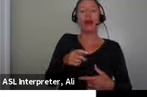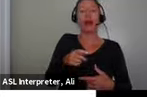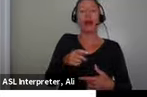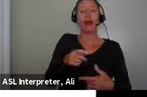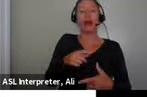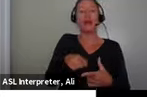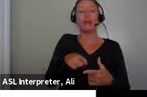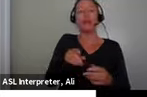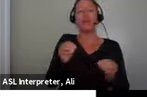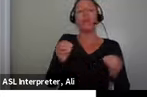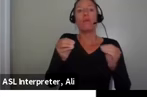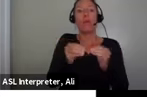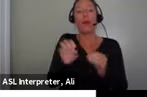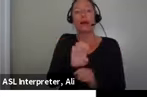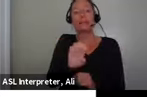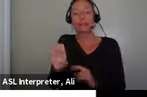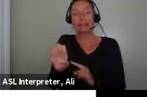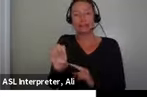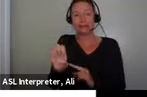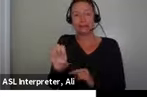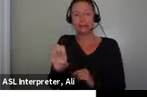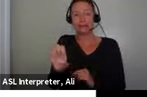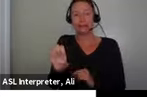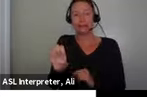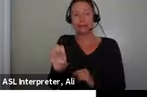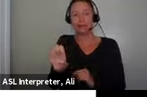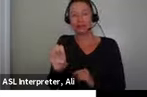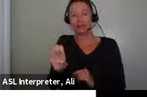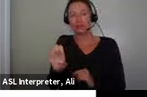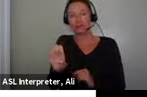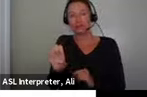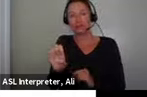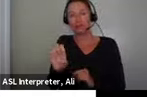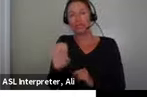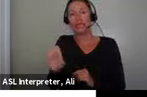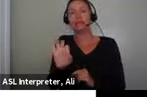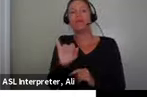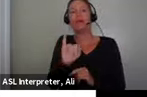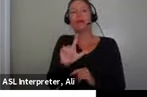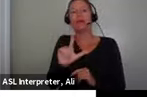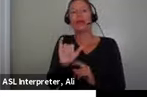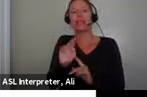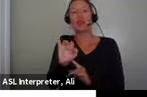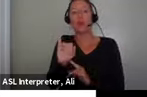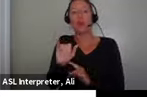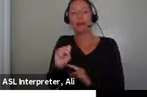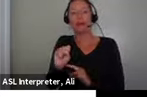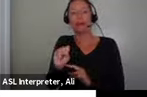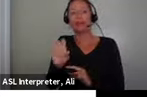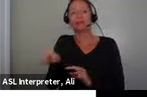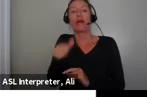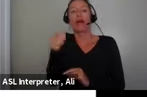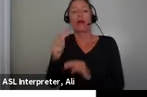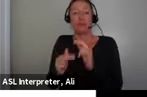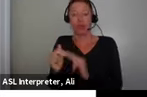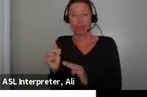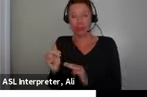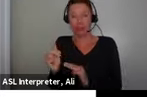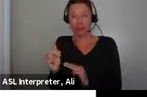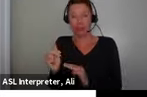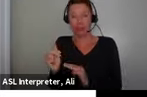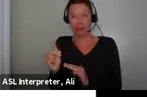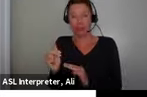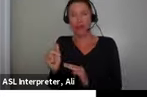further east, just east of Illinois, there's another building that'll